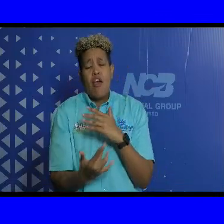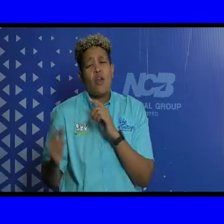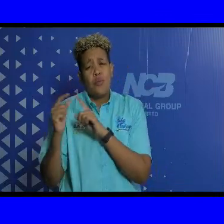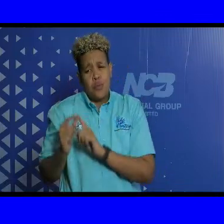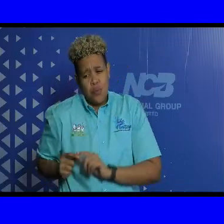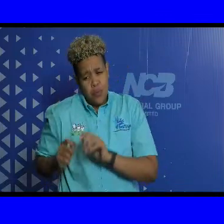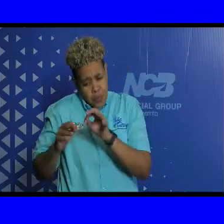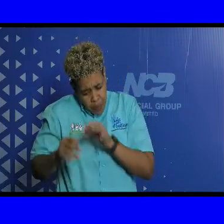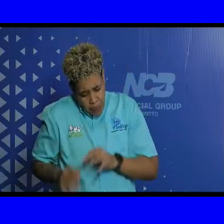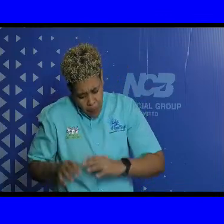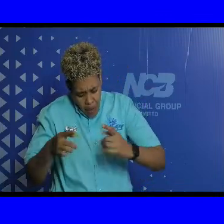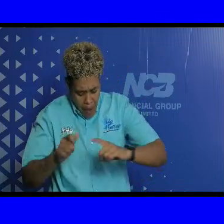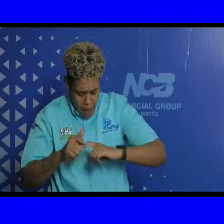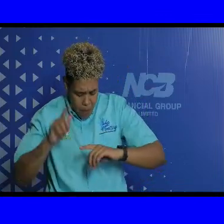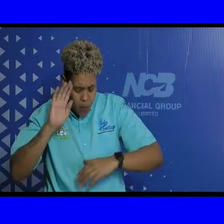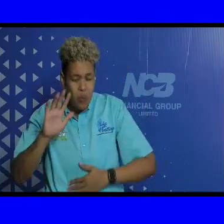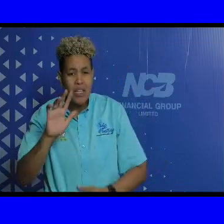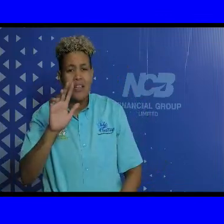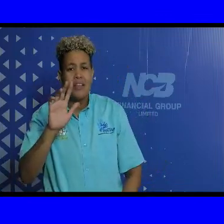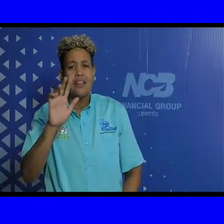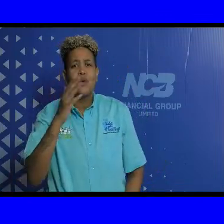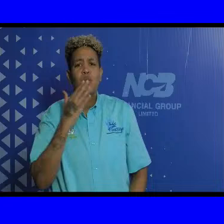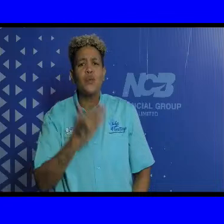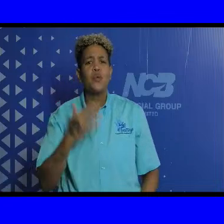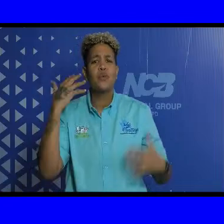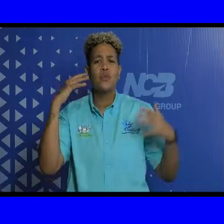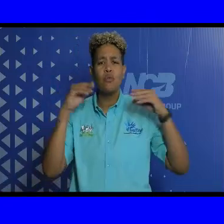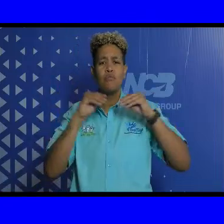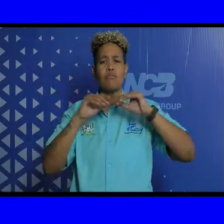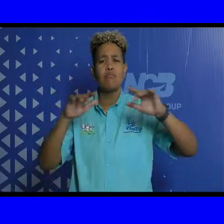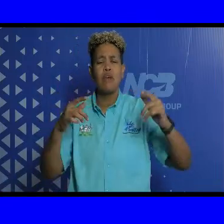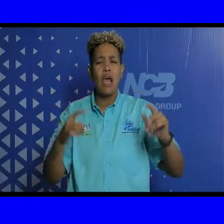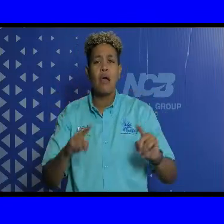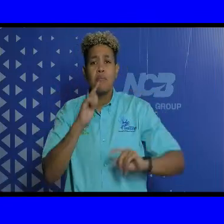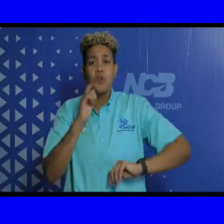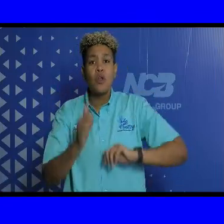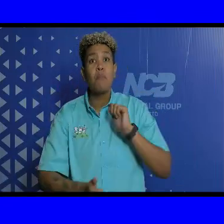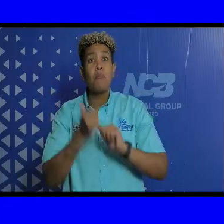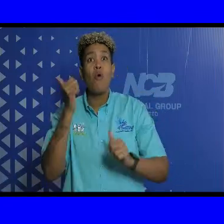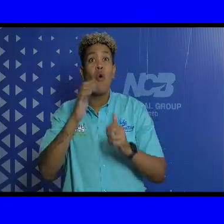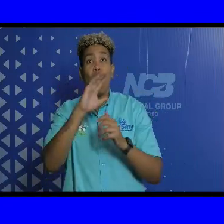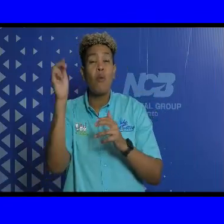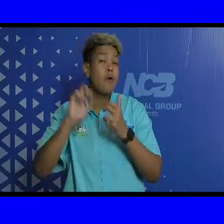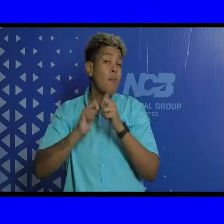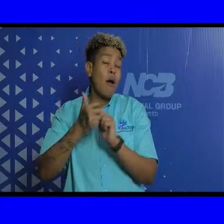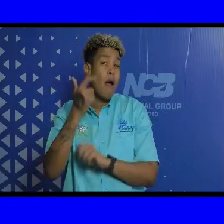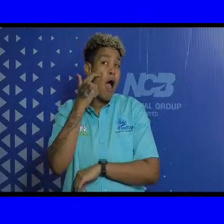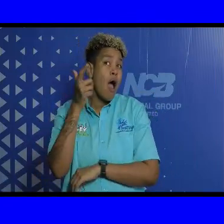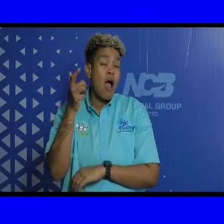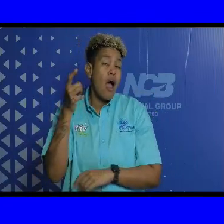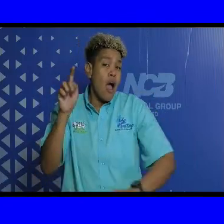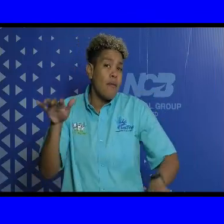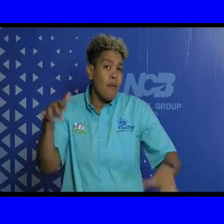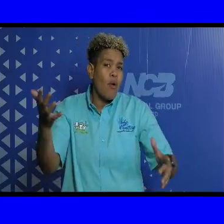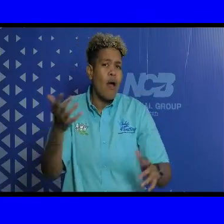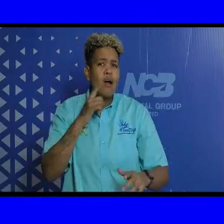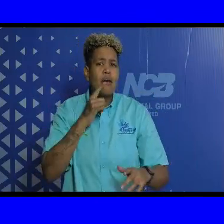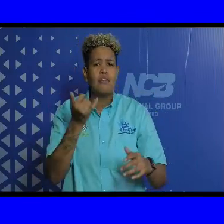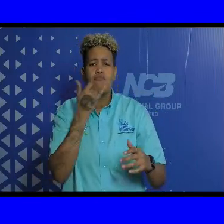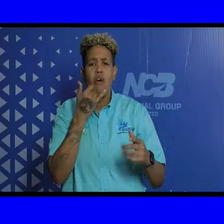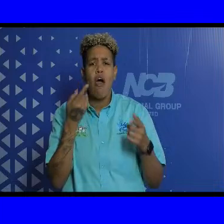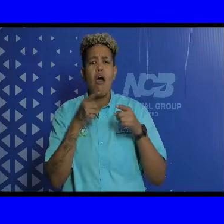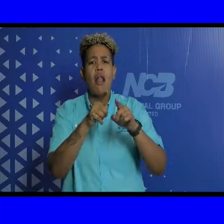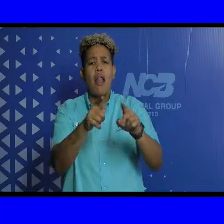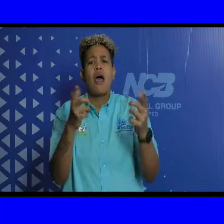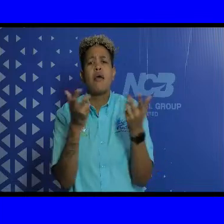terms and with Dolby sound. You see, the problem with most companies is that there's